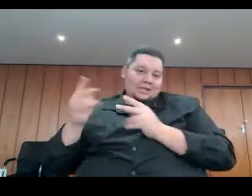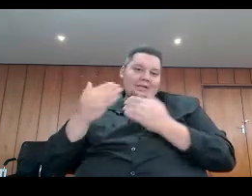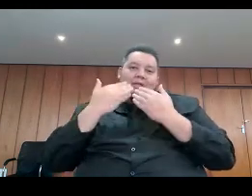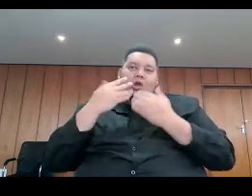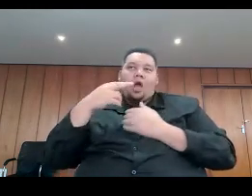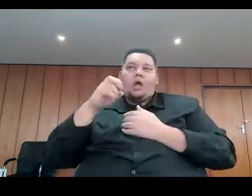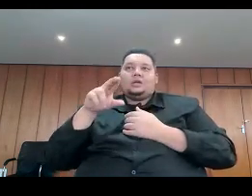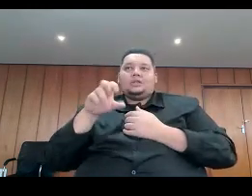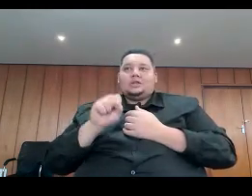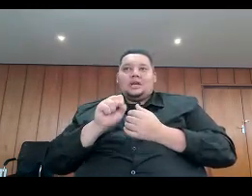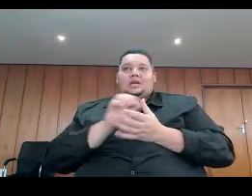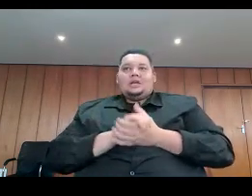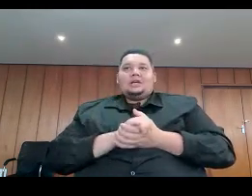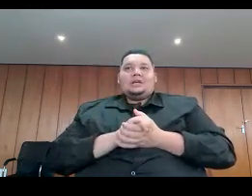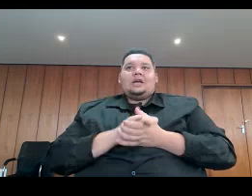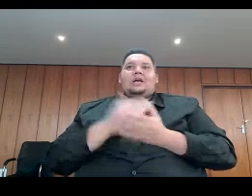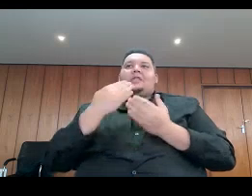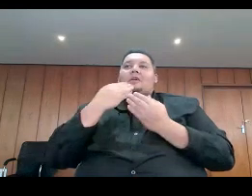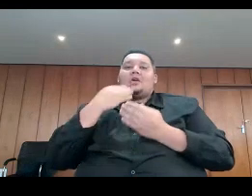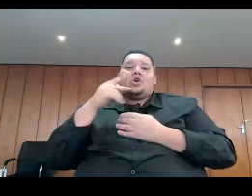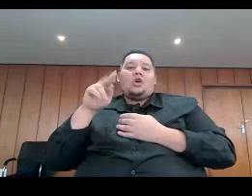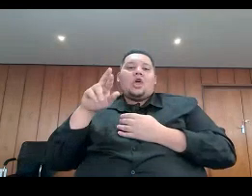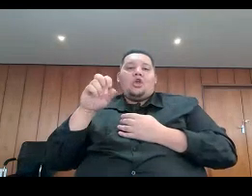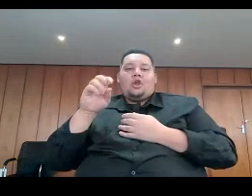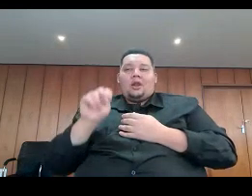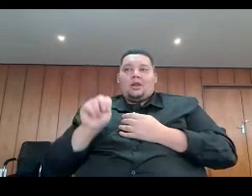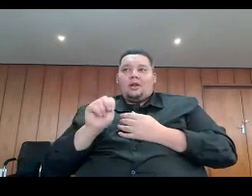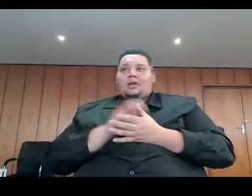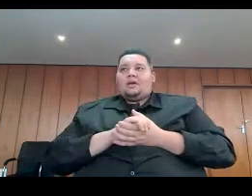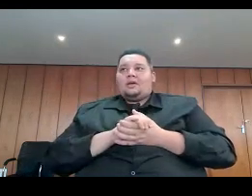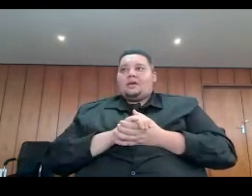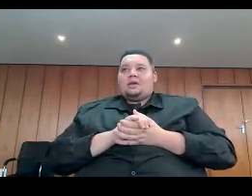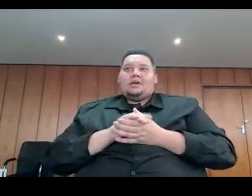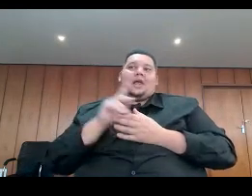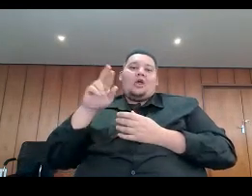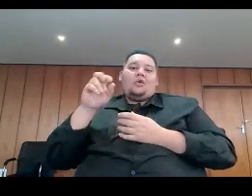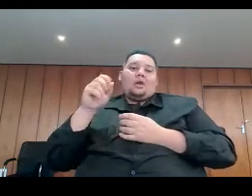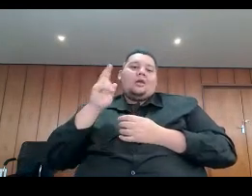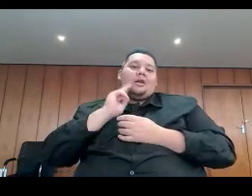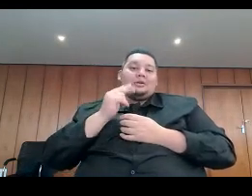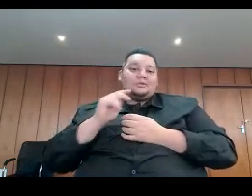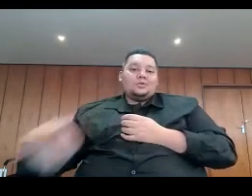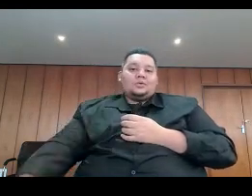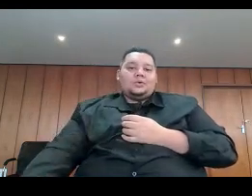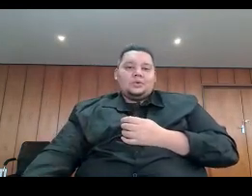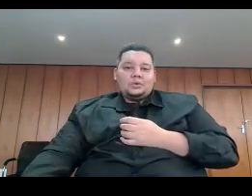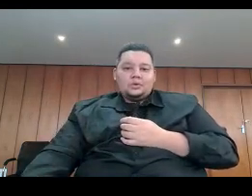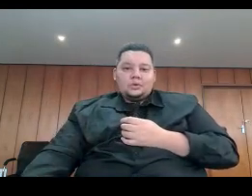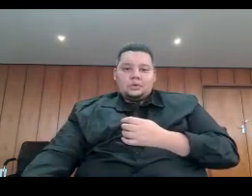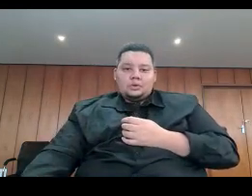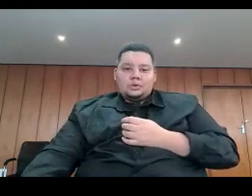Harsha. Thank you, Kiran. Kiran, nice to hear you again.